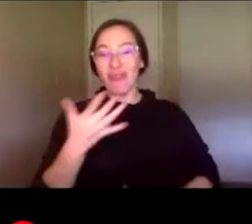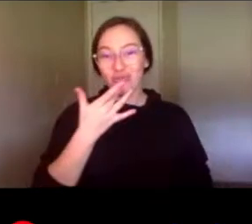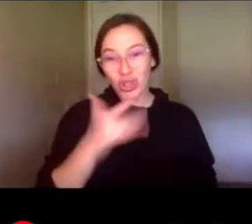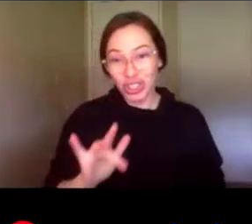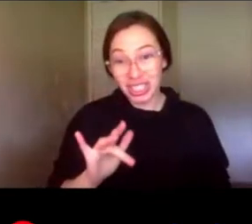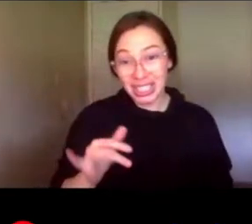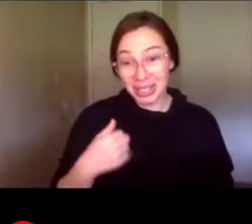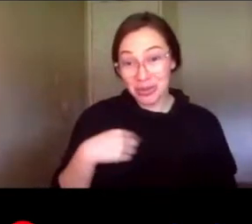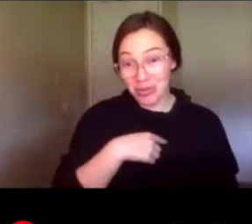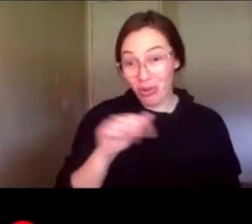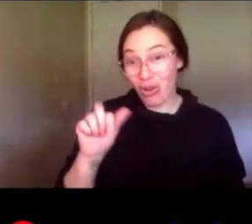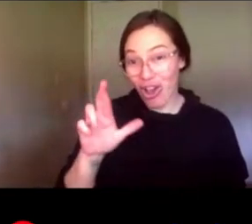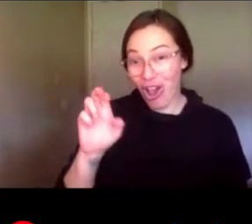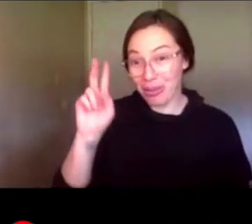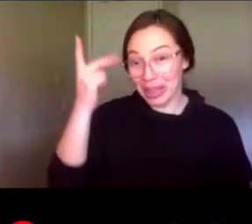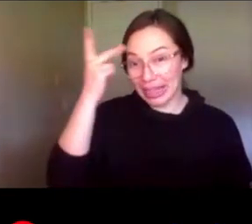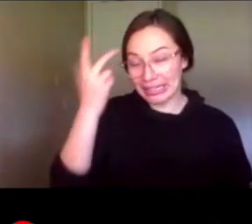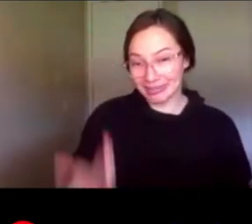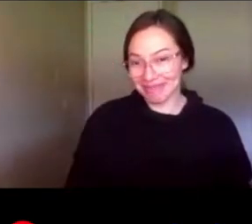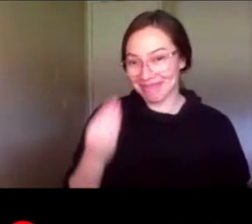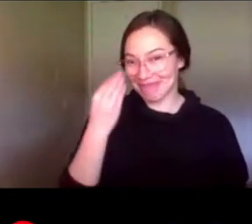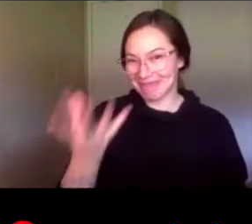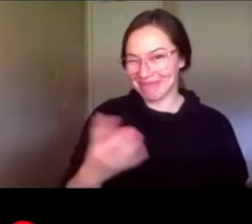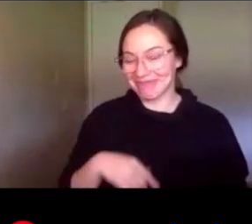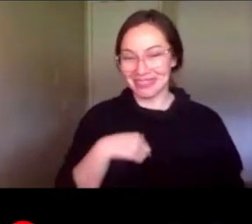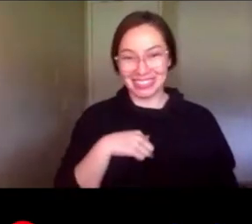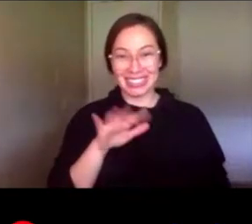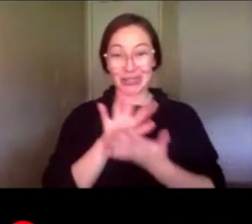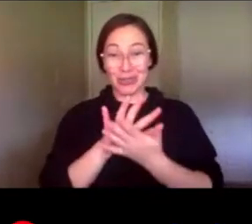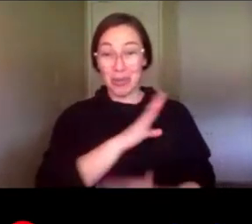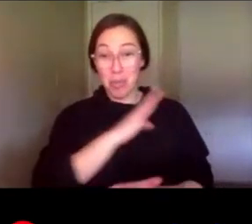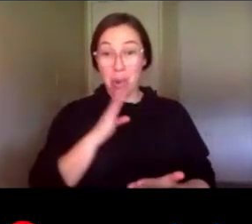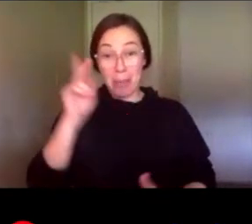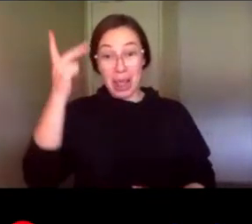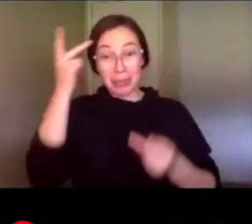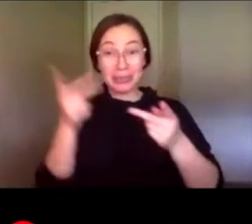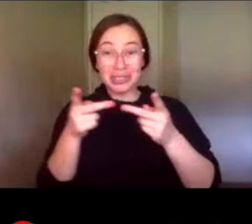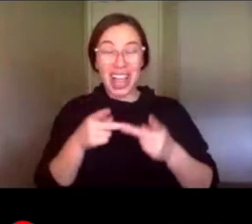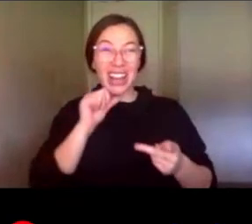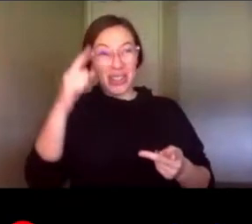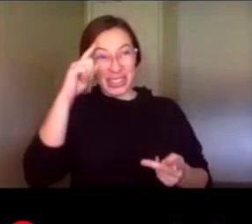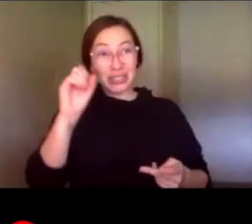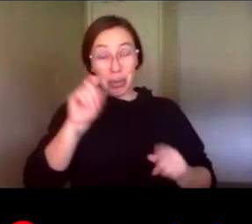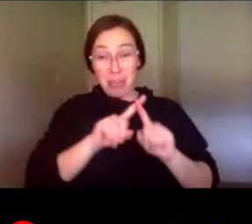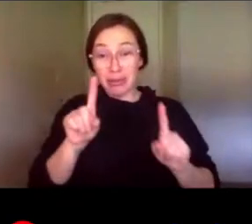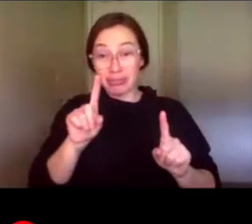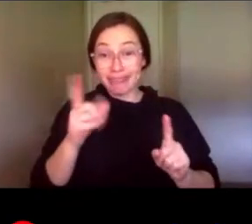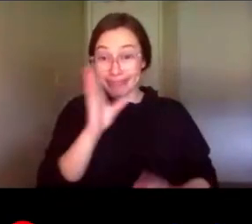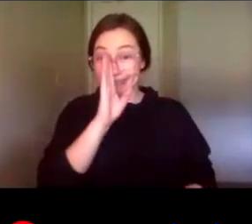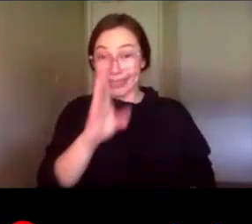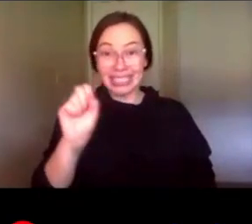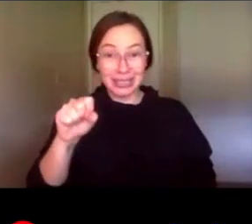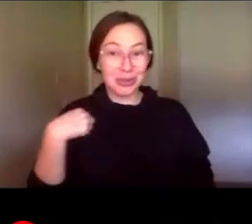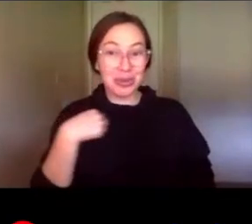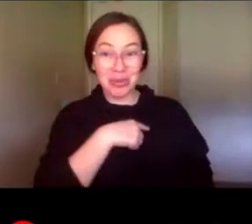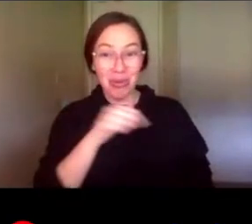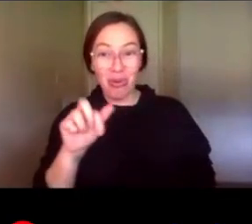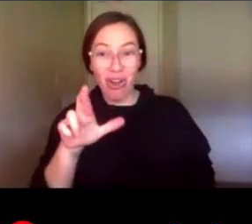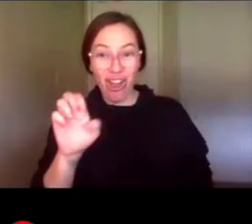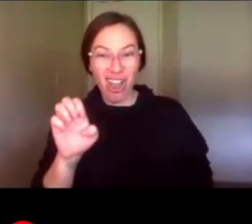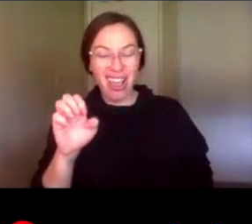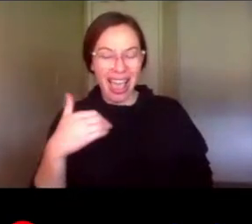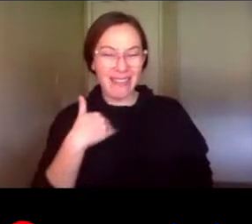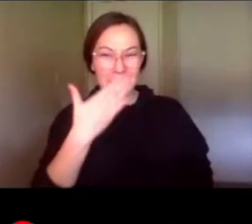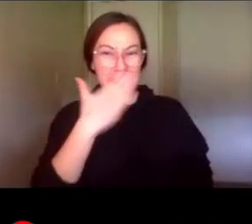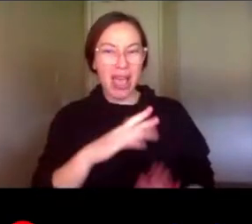we are political, even though I don't think of a school board as a political position, we are. And, you know, they have a bad